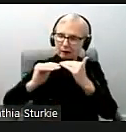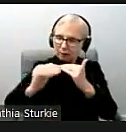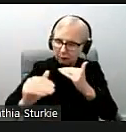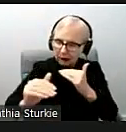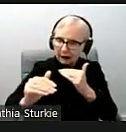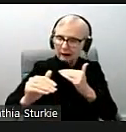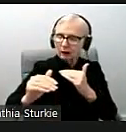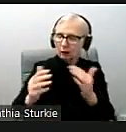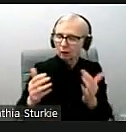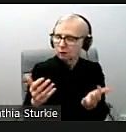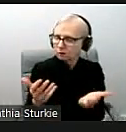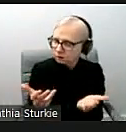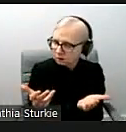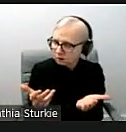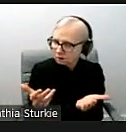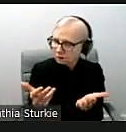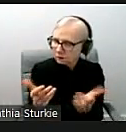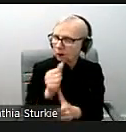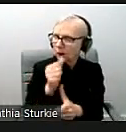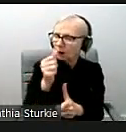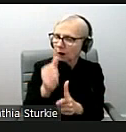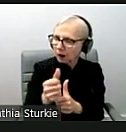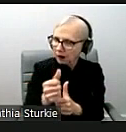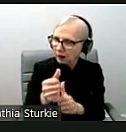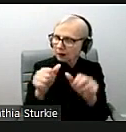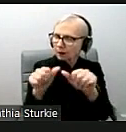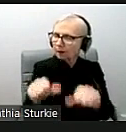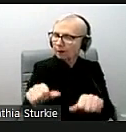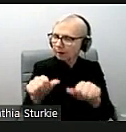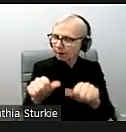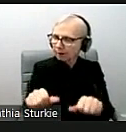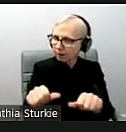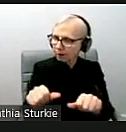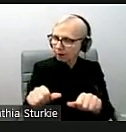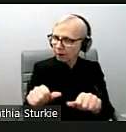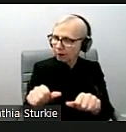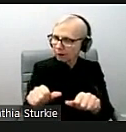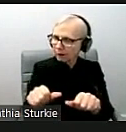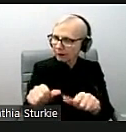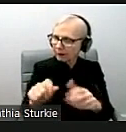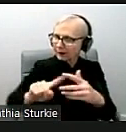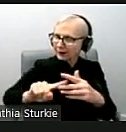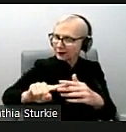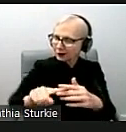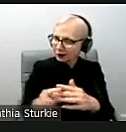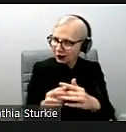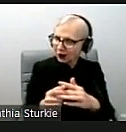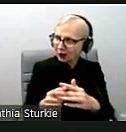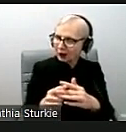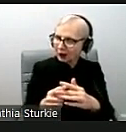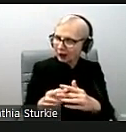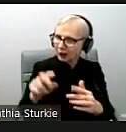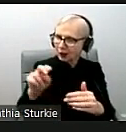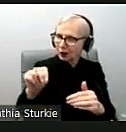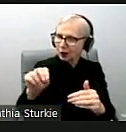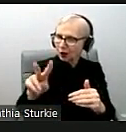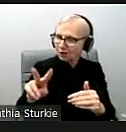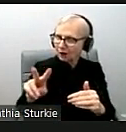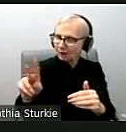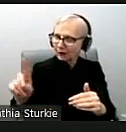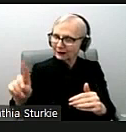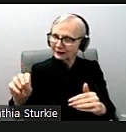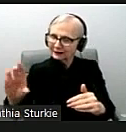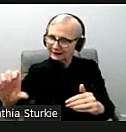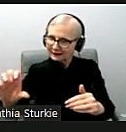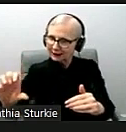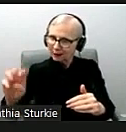that term, or is there the possibility that this is the start of sort of a November, December wave? I mean, basically, how